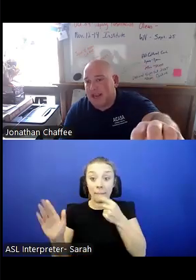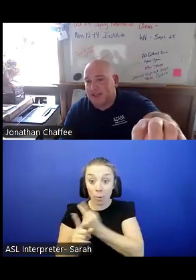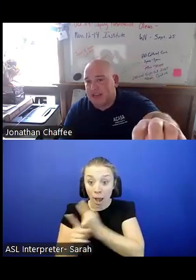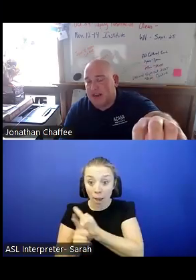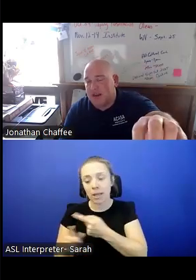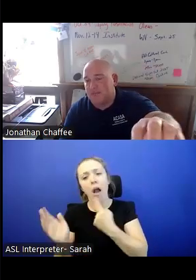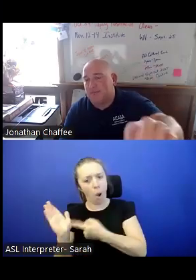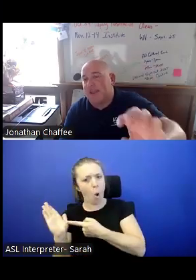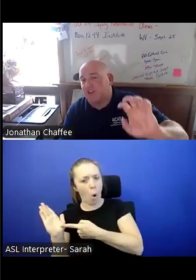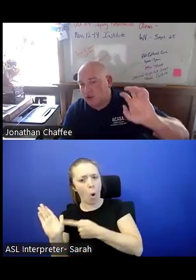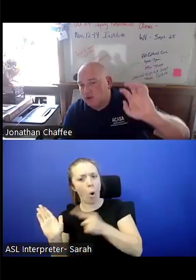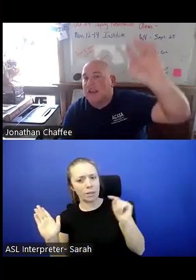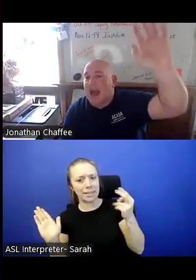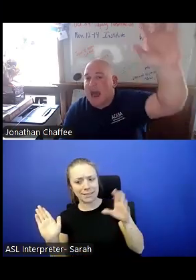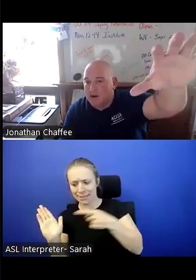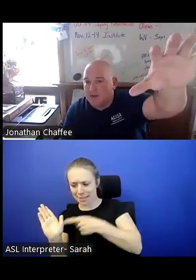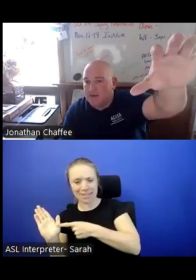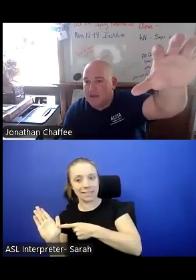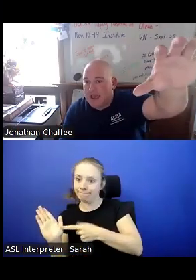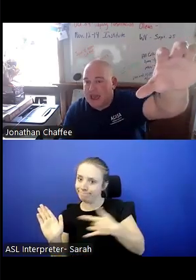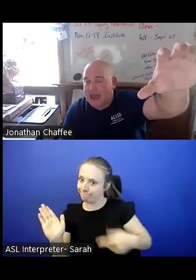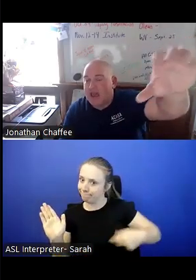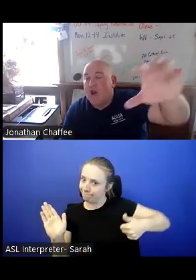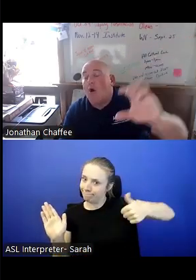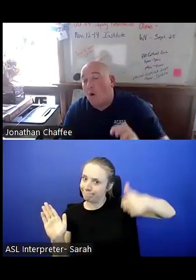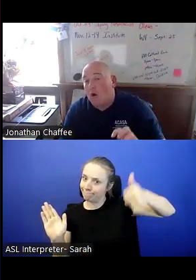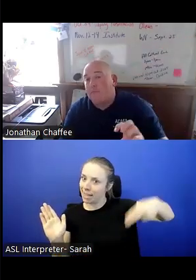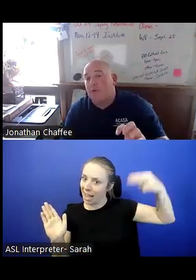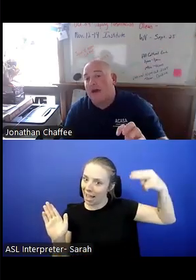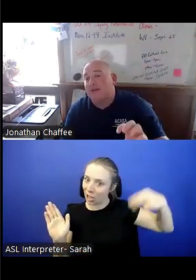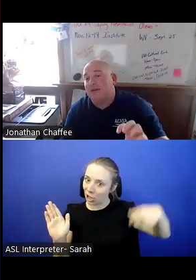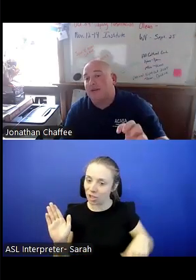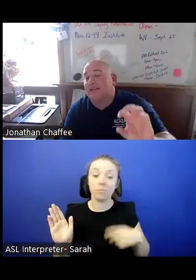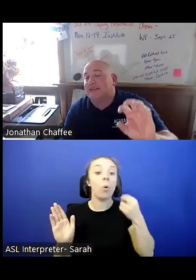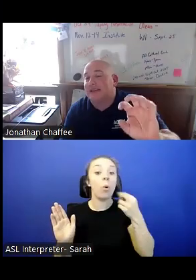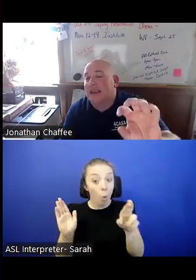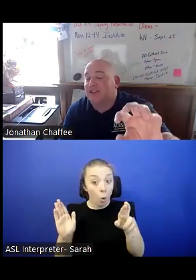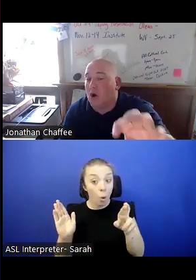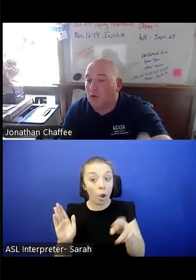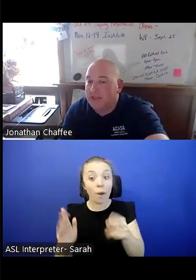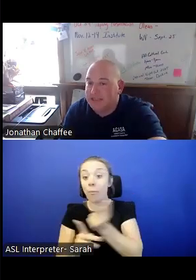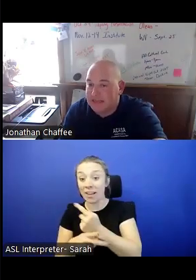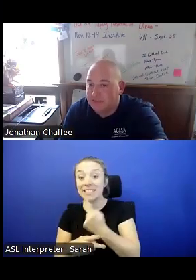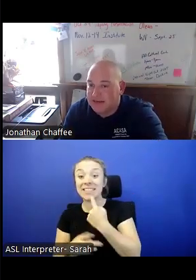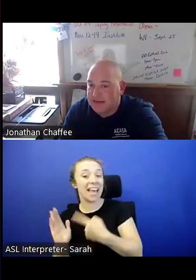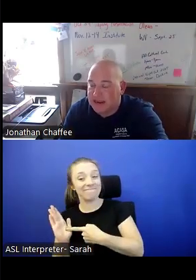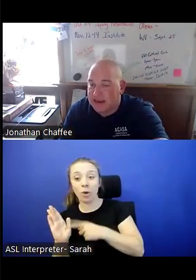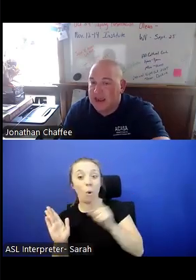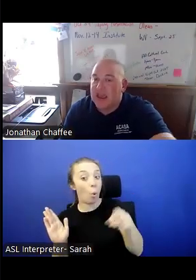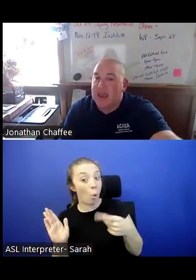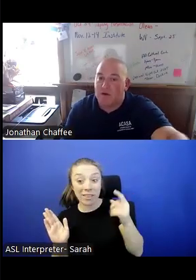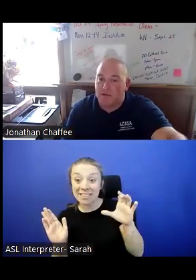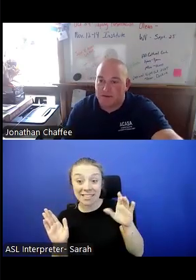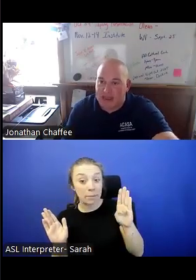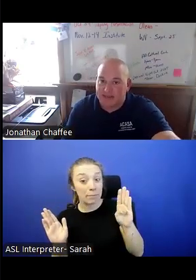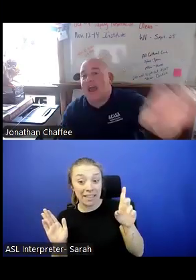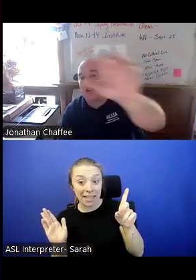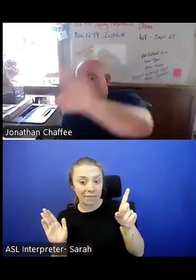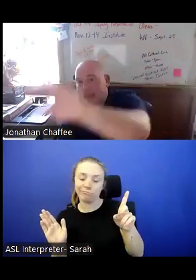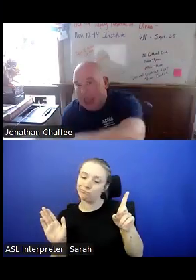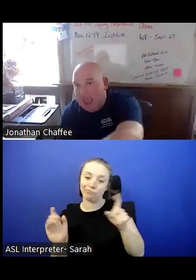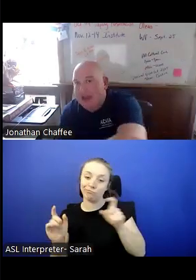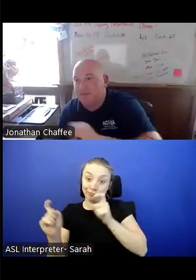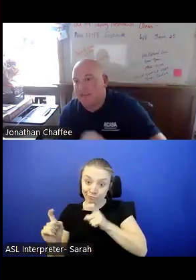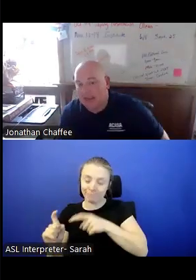of THC in it. It's usually higher than that. Or products that say it's only CBD, and when they're